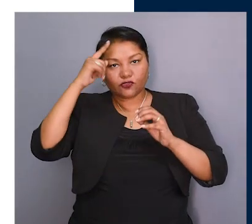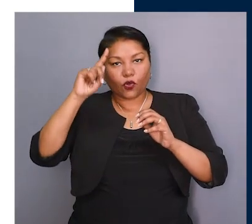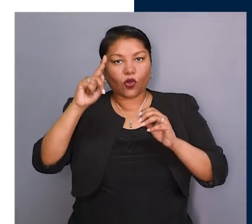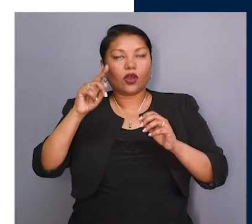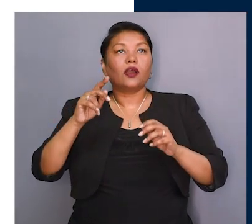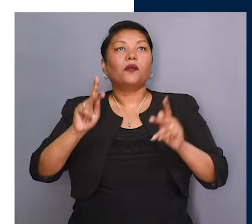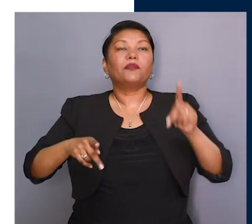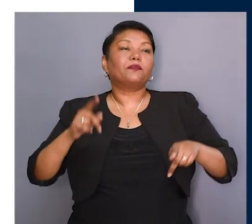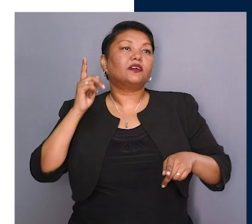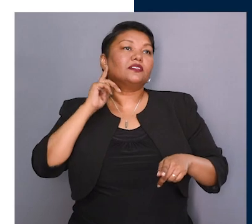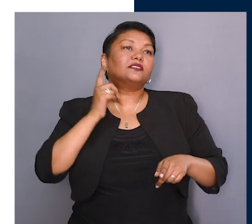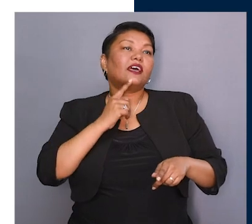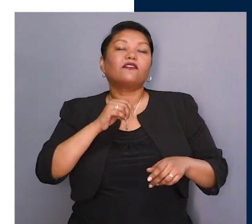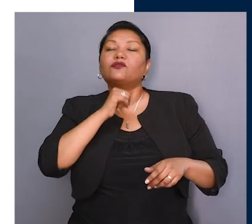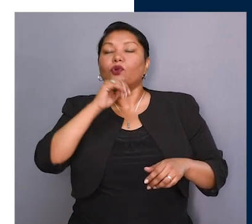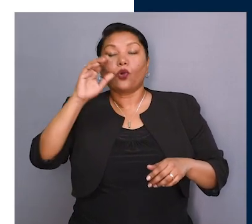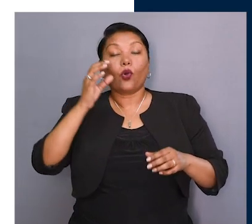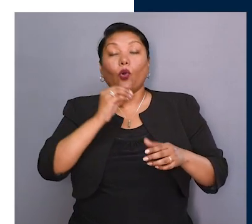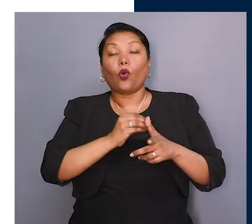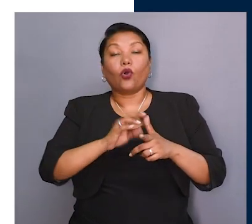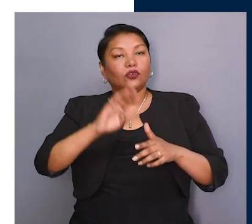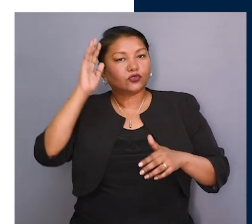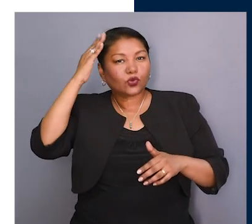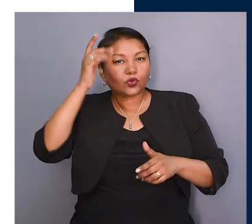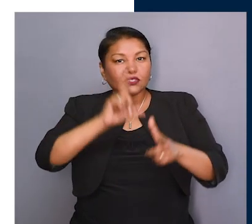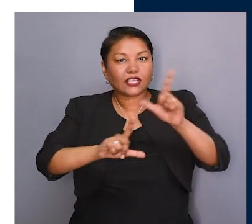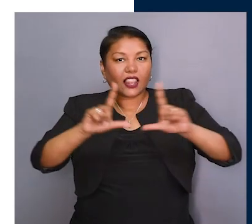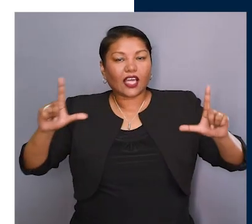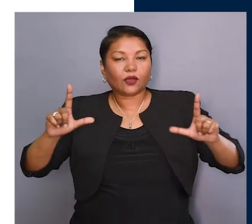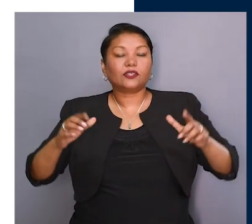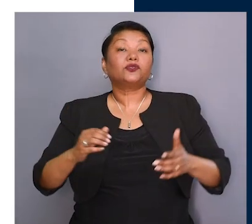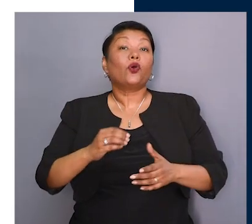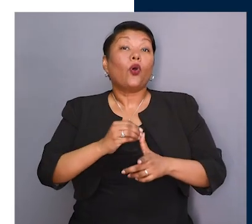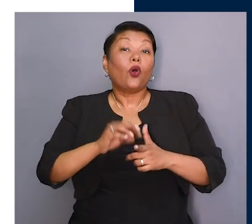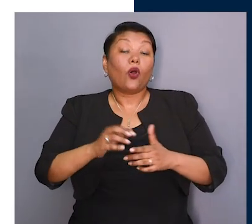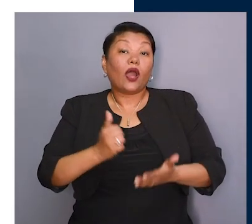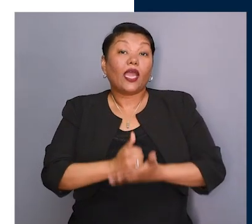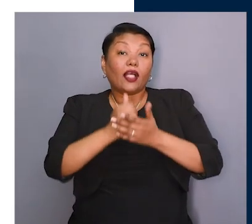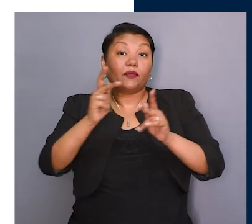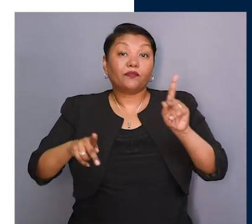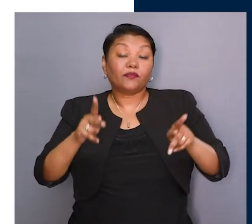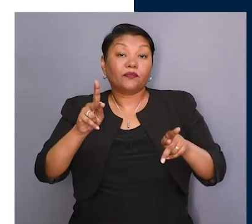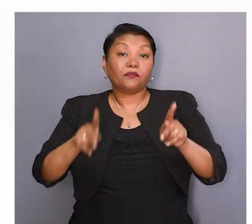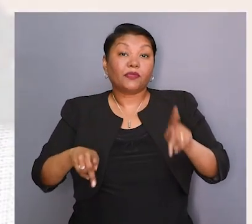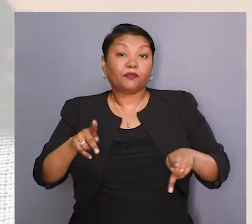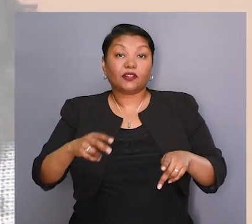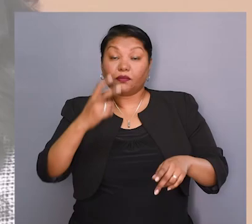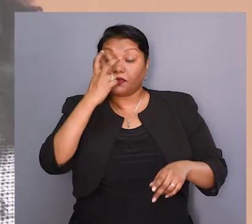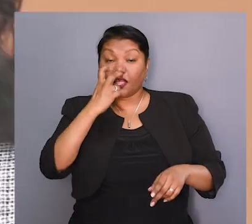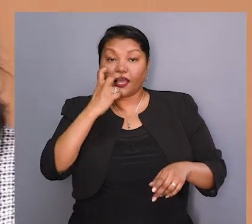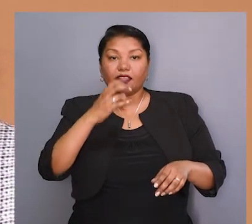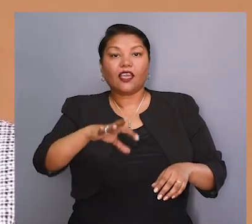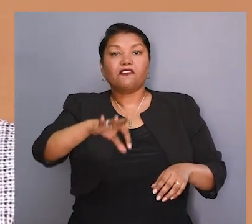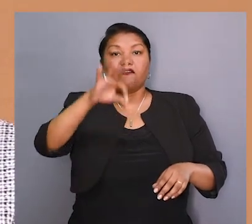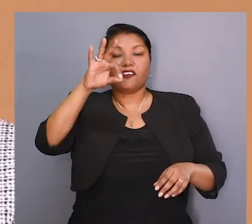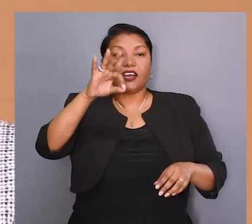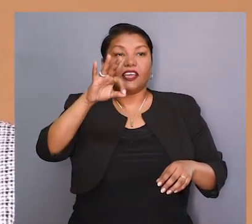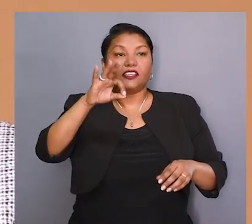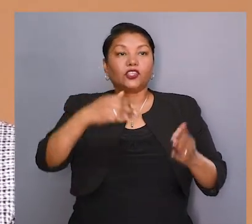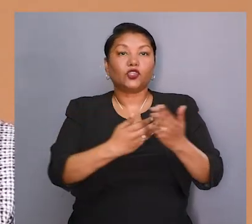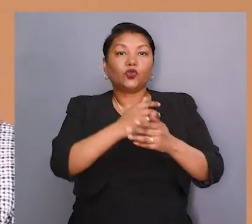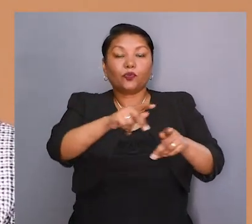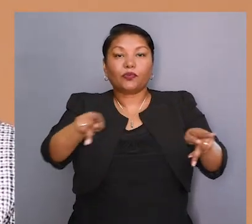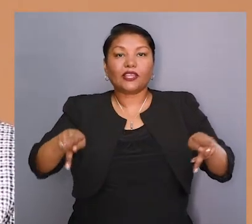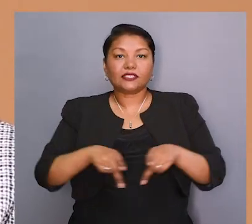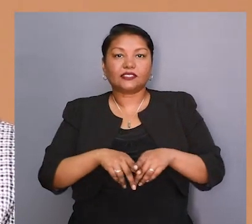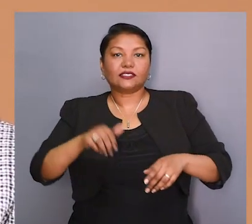do not know sign language or can help the visual impaired find their way around unfamiliar places. Ms. Annie Baldio, Executive